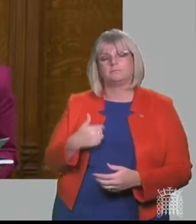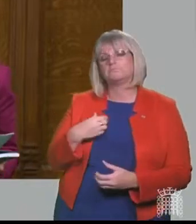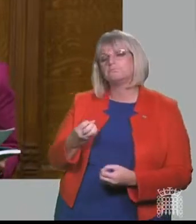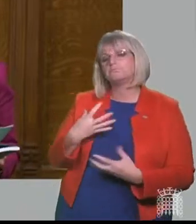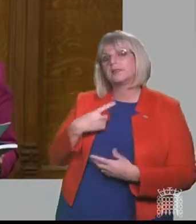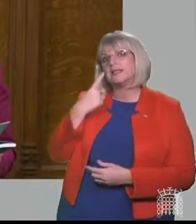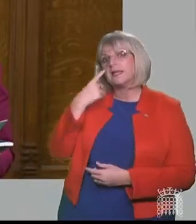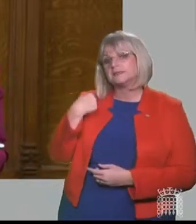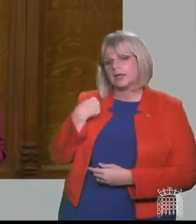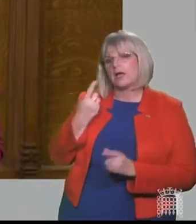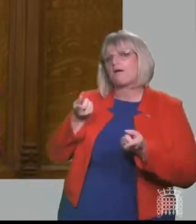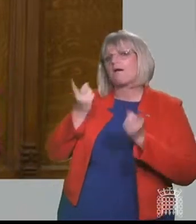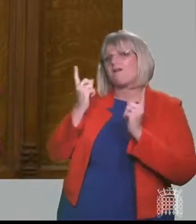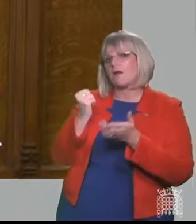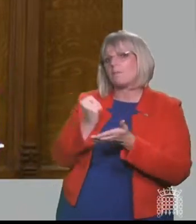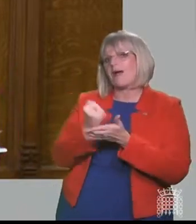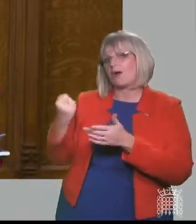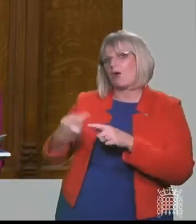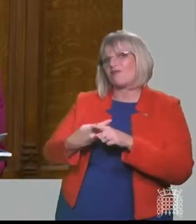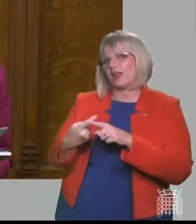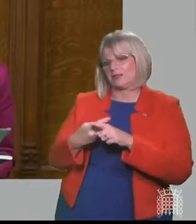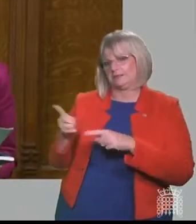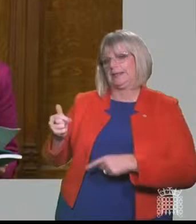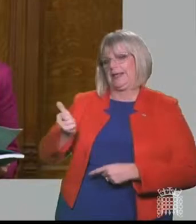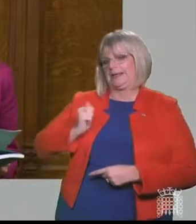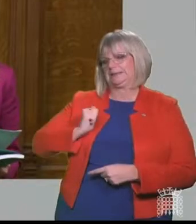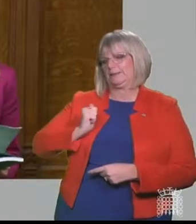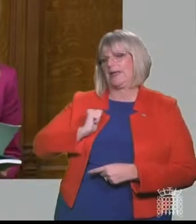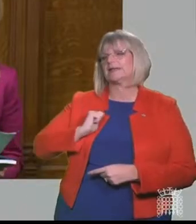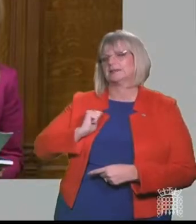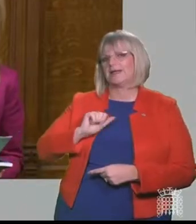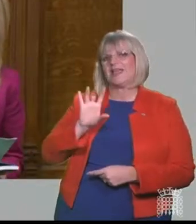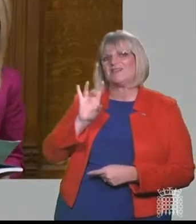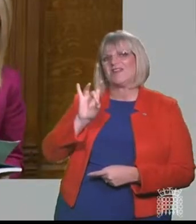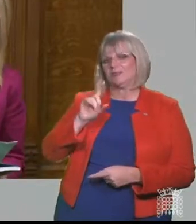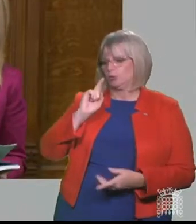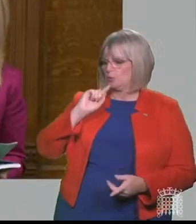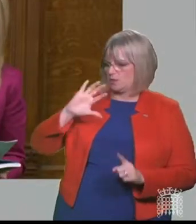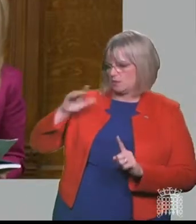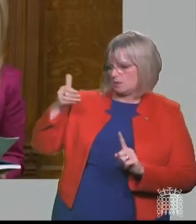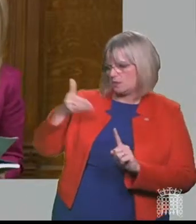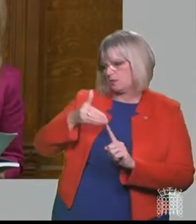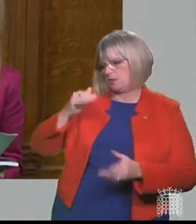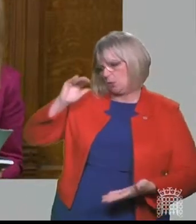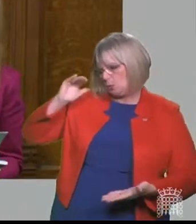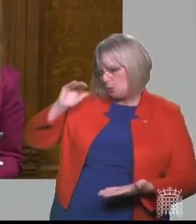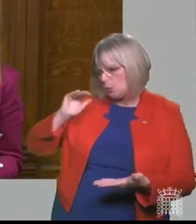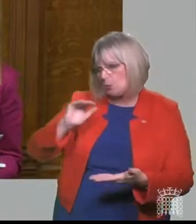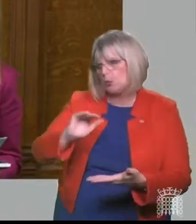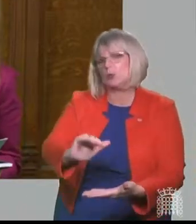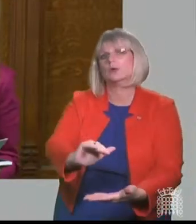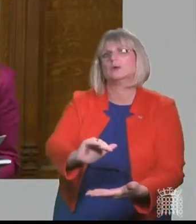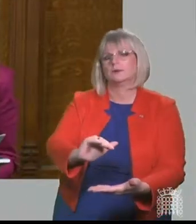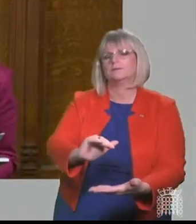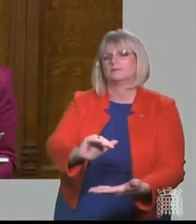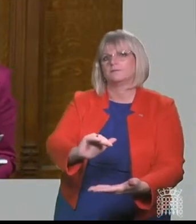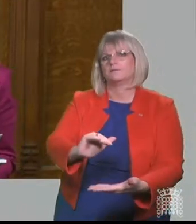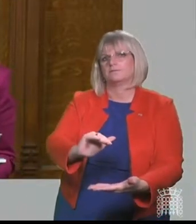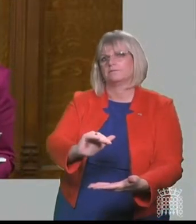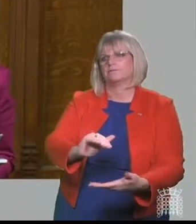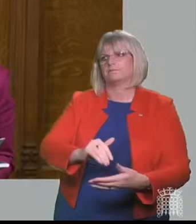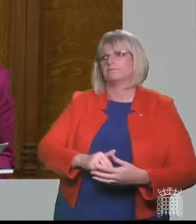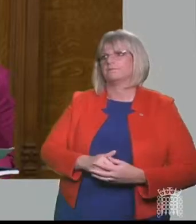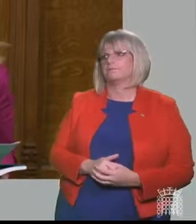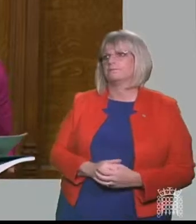of England that he is expecting inflation to return to their target over the course of the next year